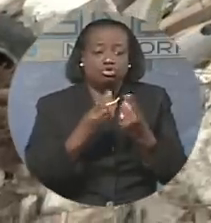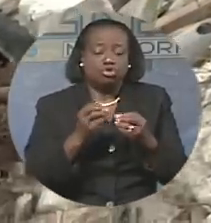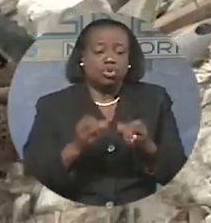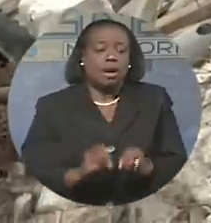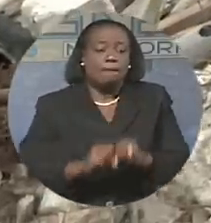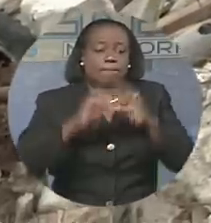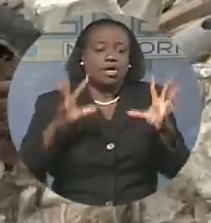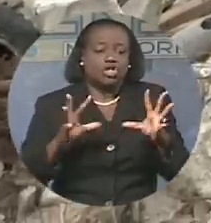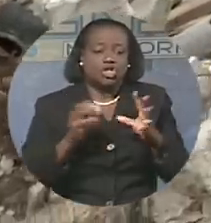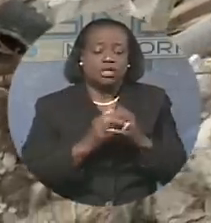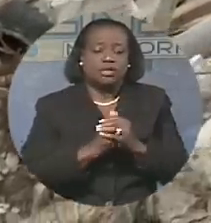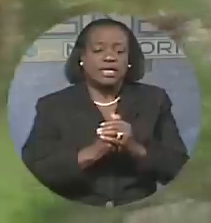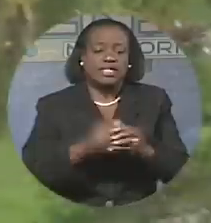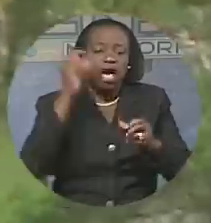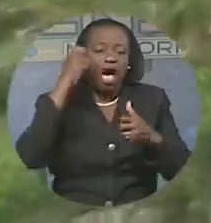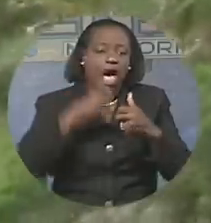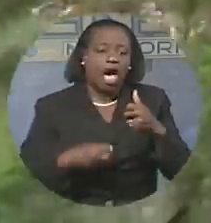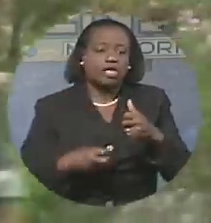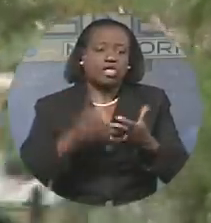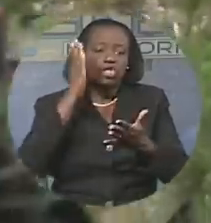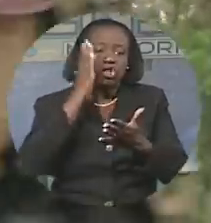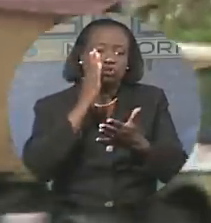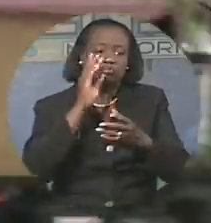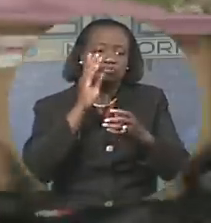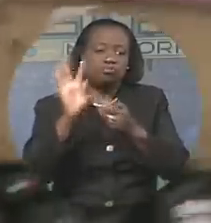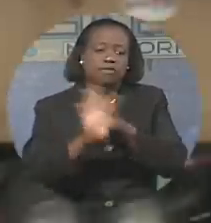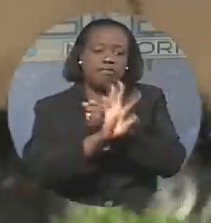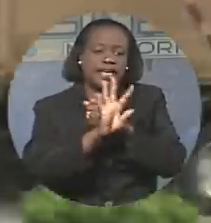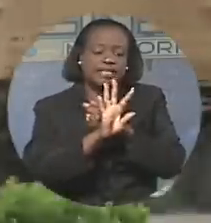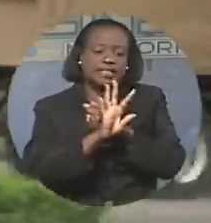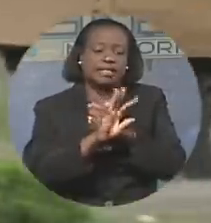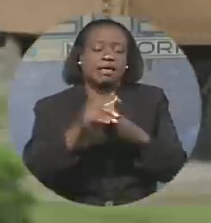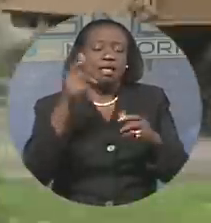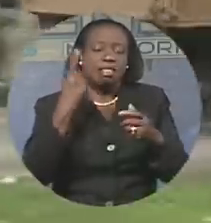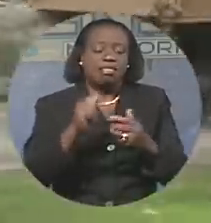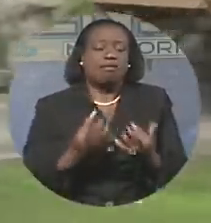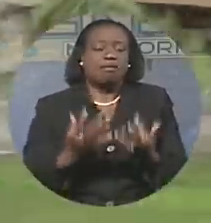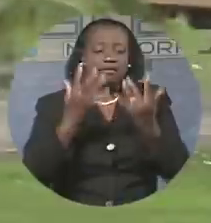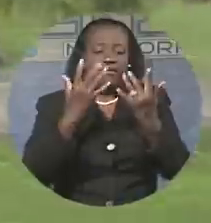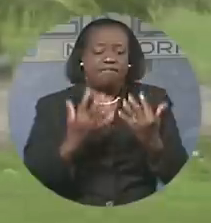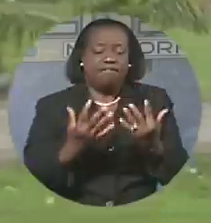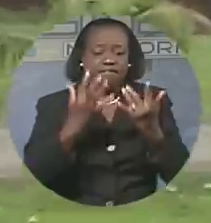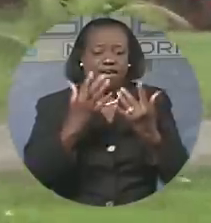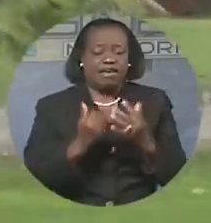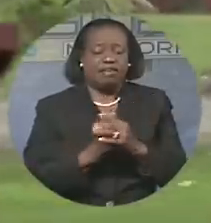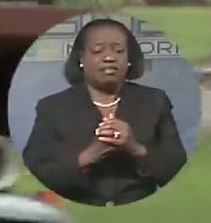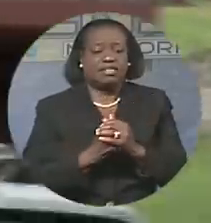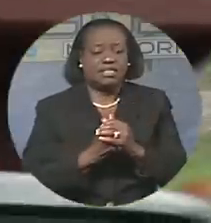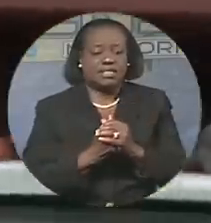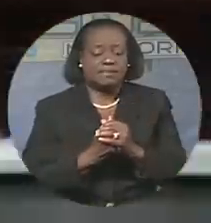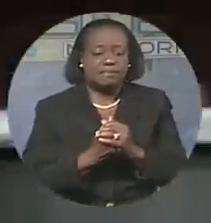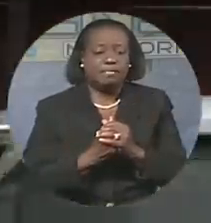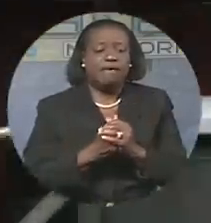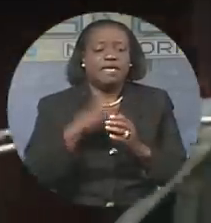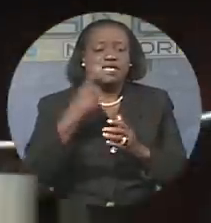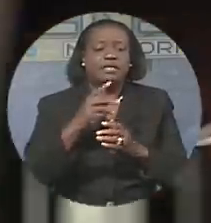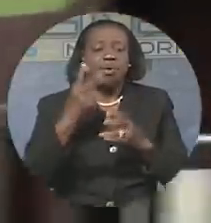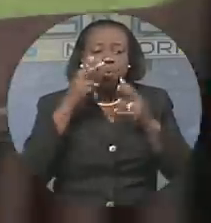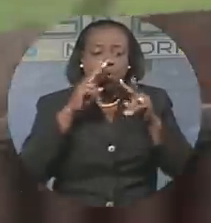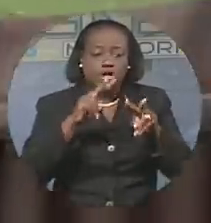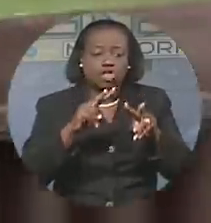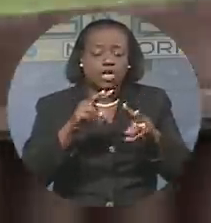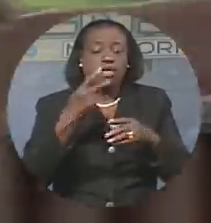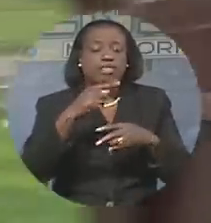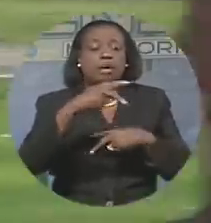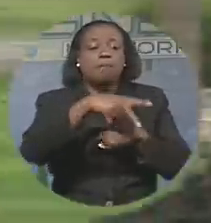landfill, it's hard to prevent these fires. She says, though, locking down some of the access points on the site and monitoring its